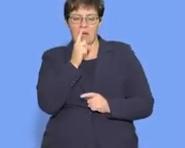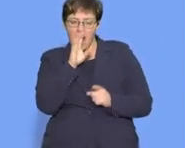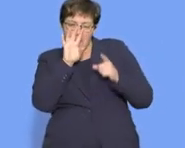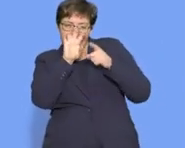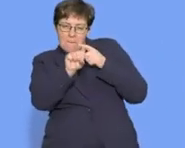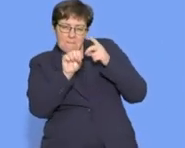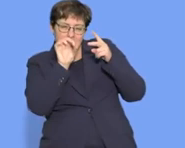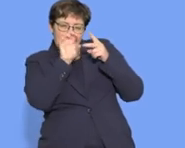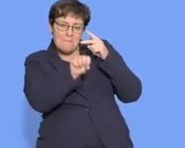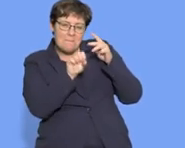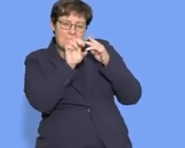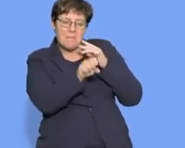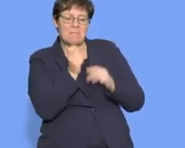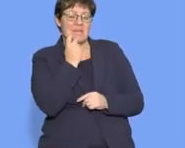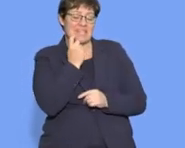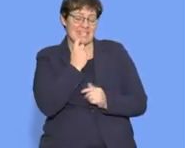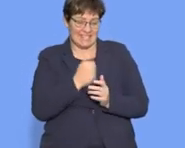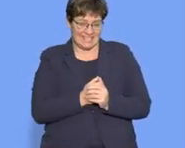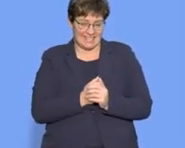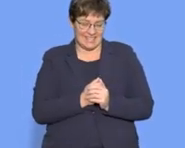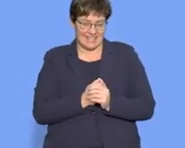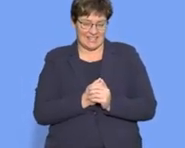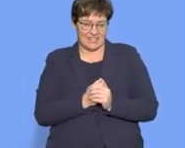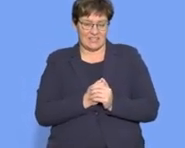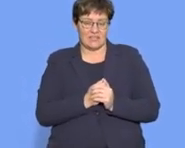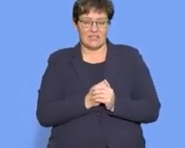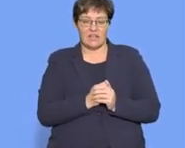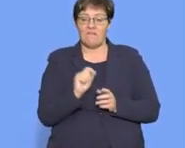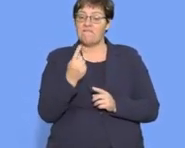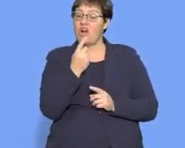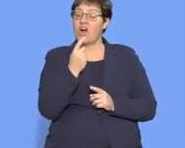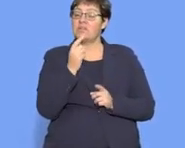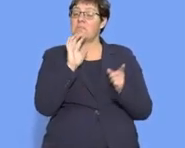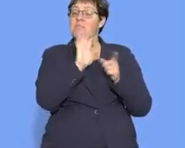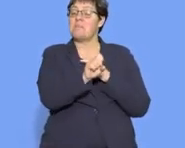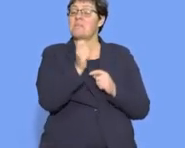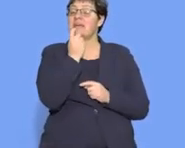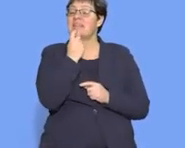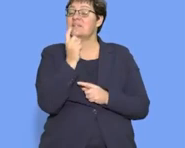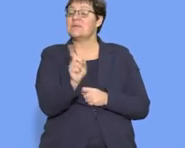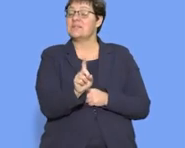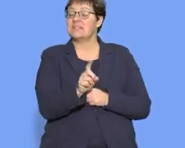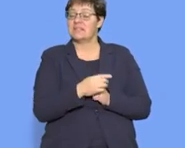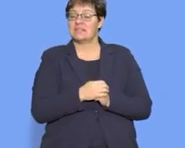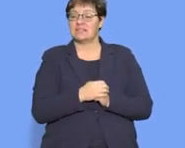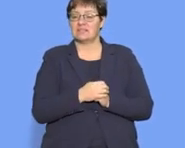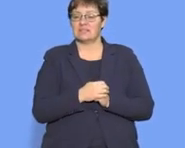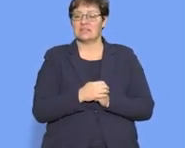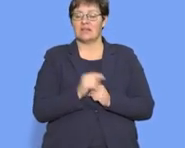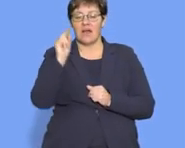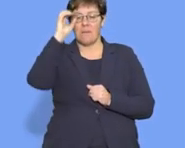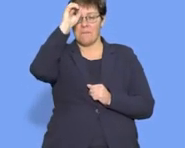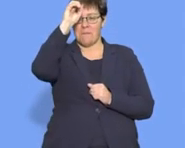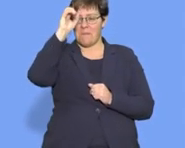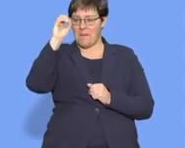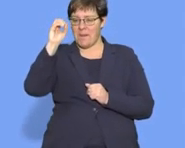that are easy to recognize. And obviously, the first one that's easy to recognize is, does